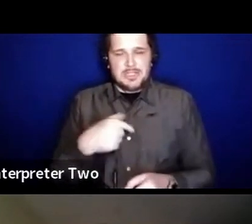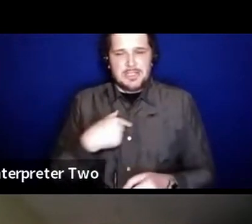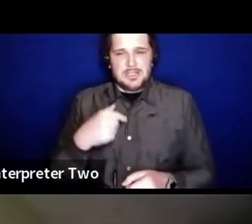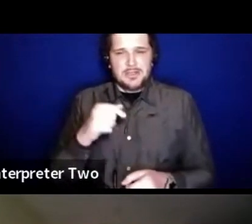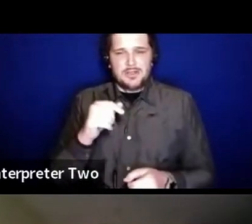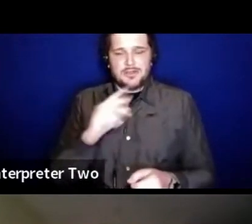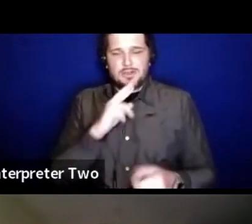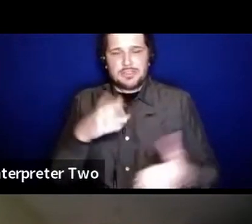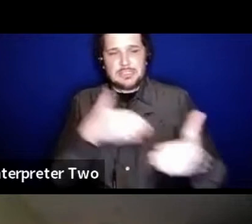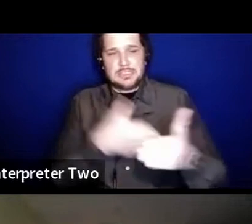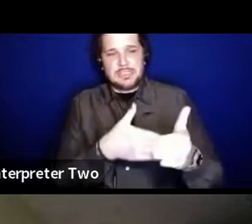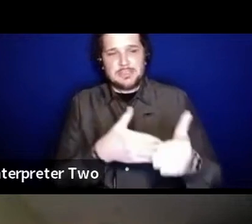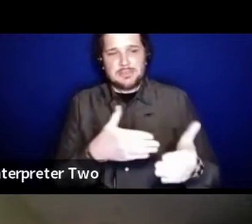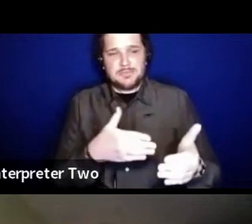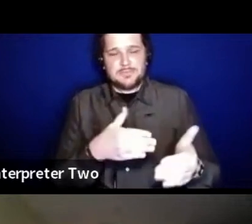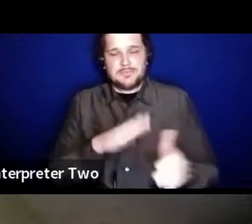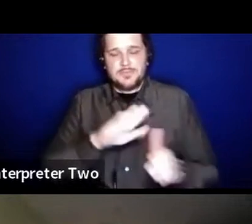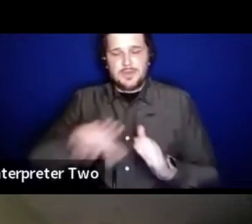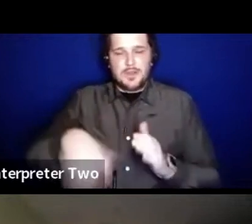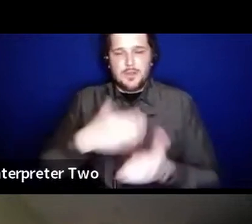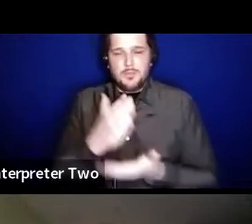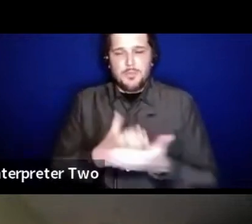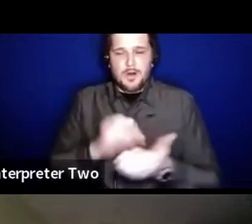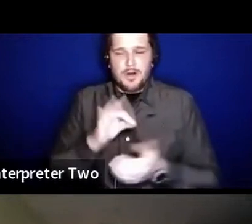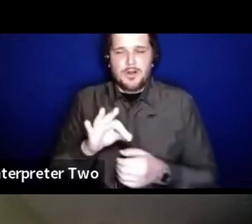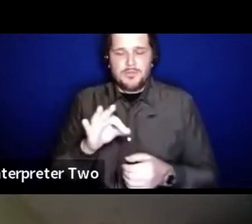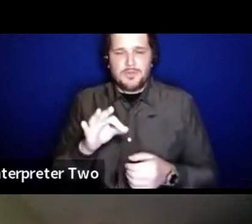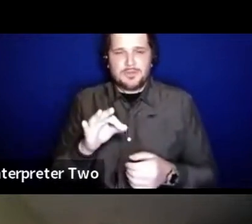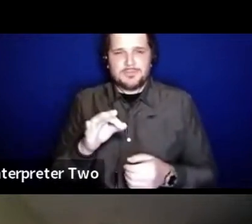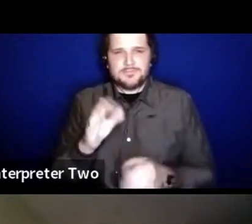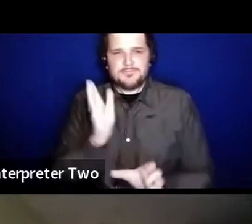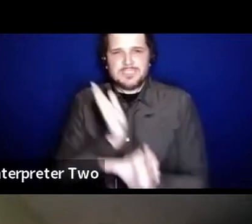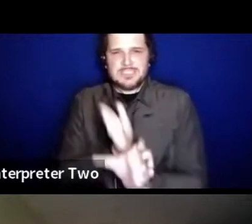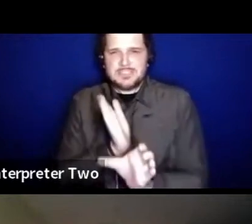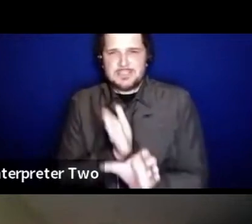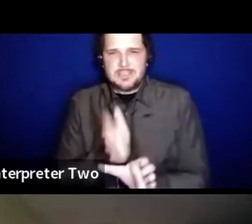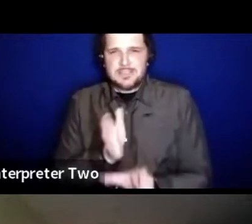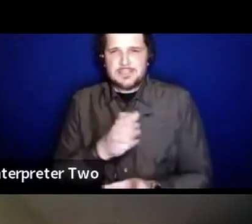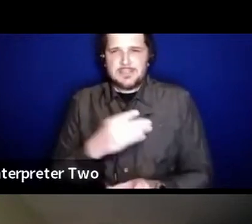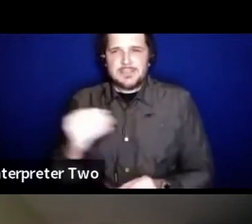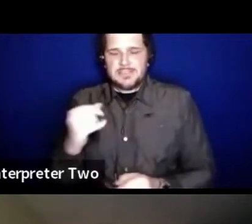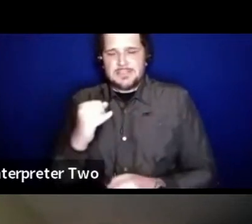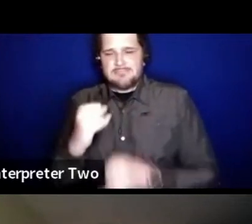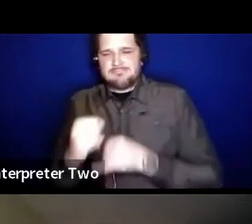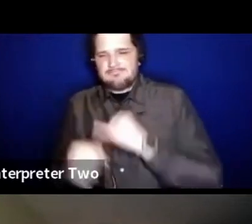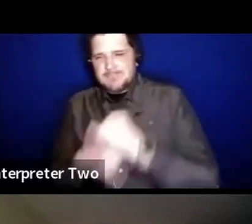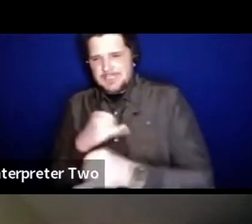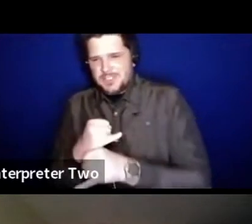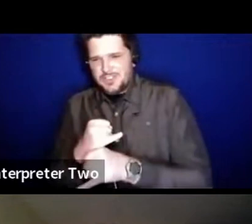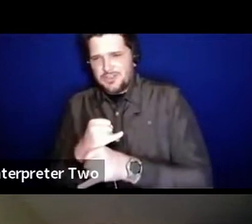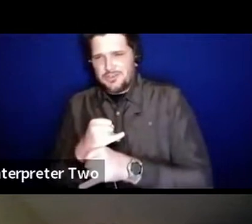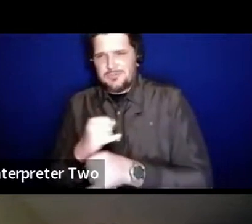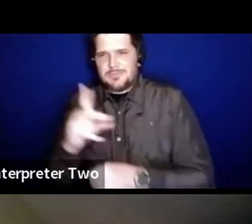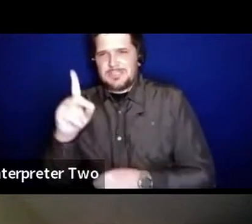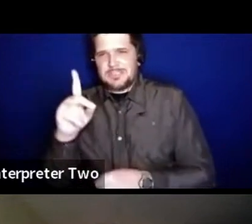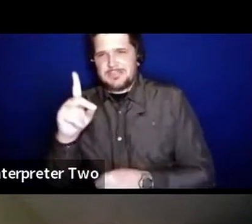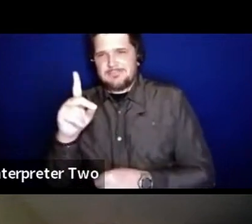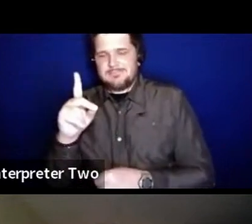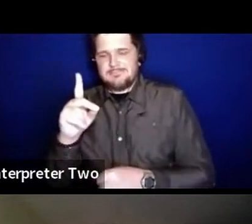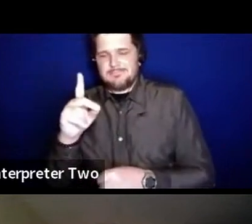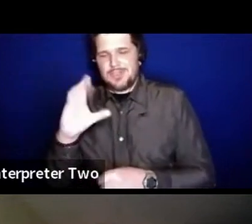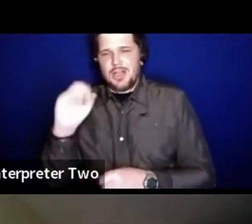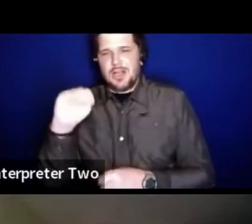against are all part of the psychiatric, industrial, and disability industrial